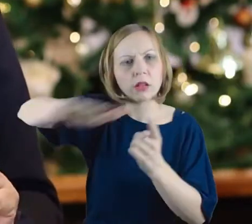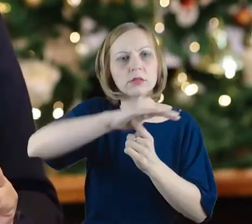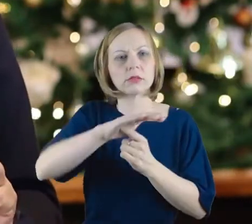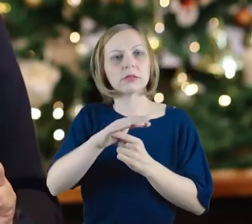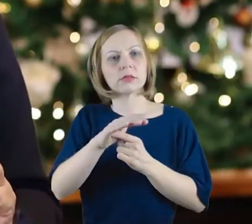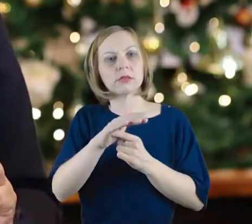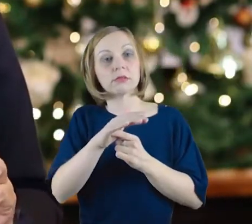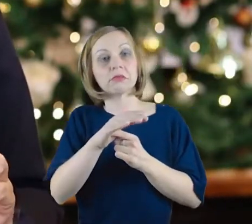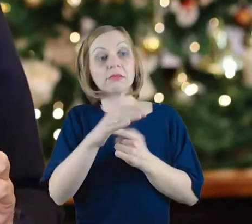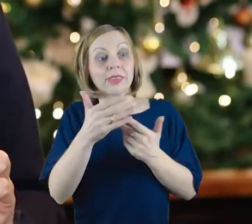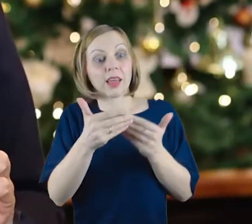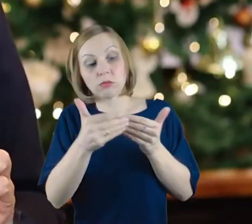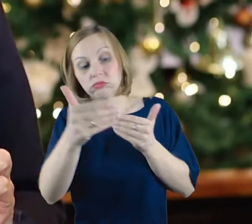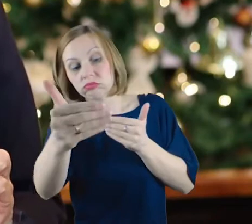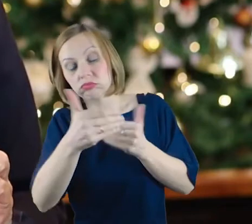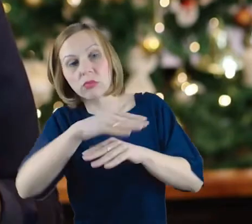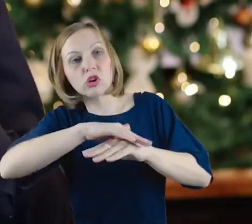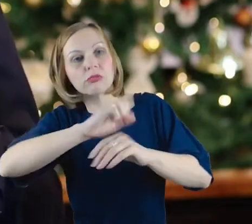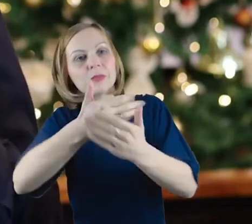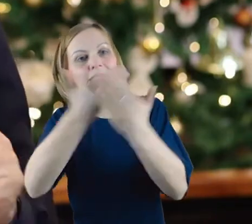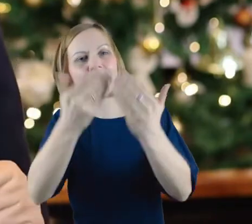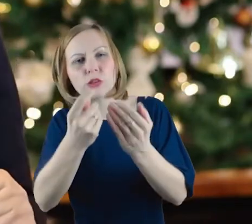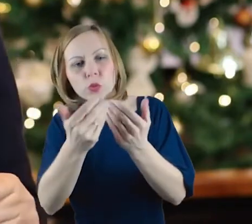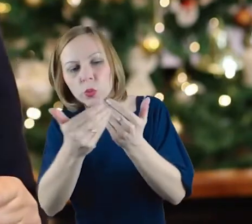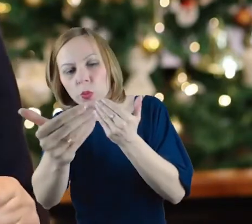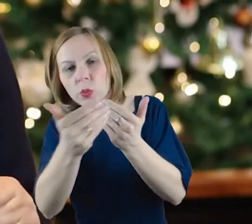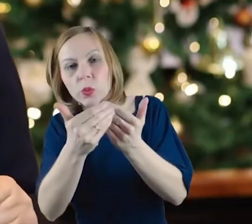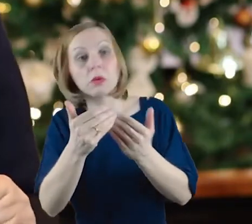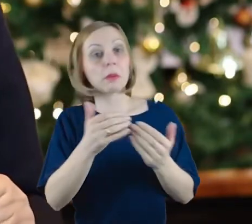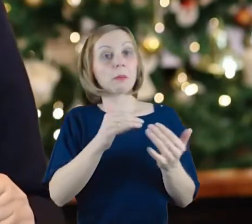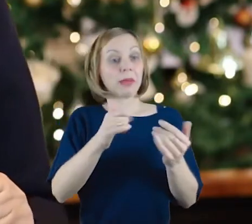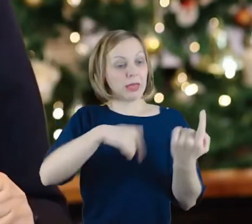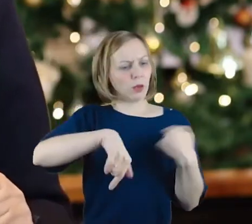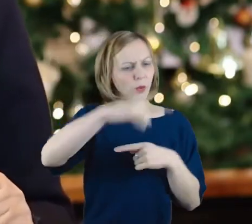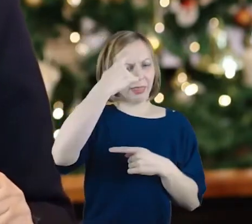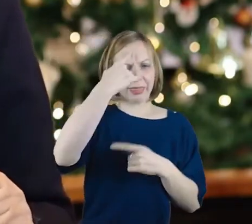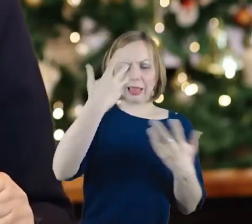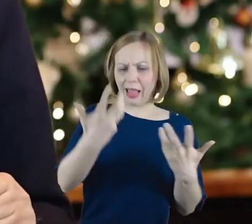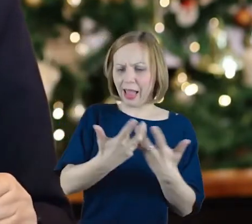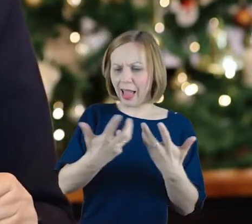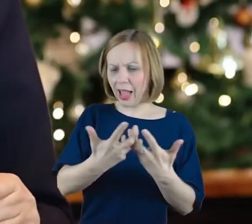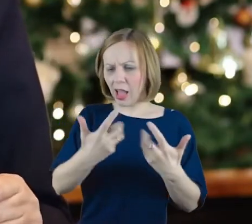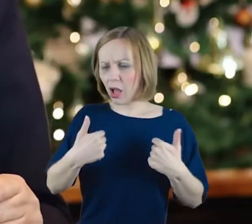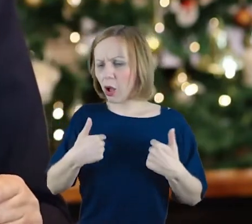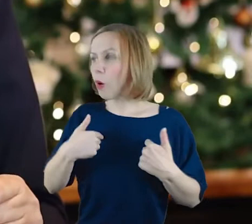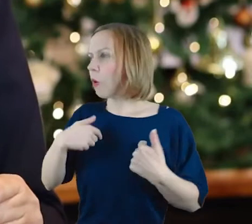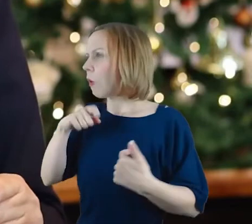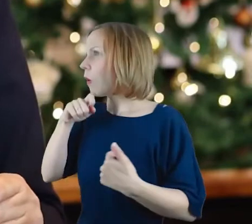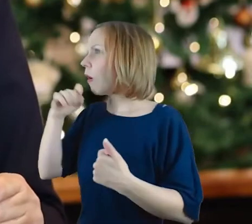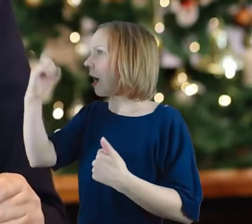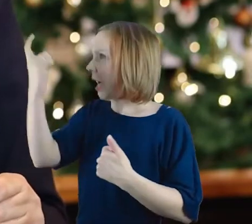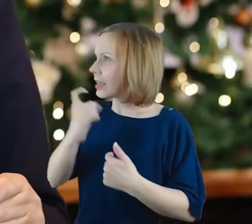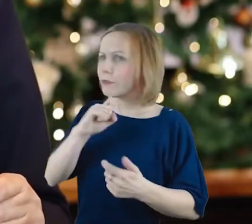last few days before Christmas Day itself, perhaps you and I can think about how we live out that Advent promise,